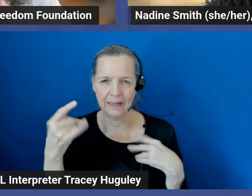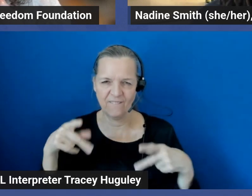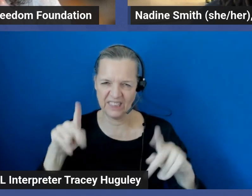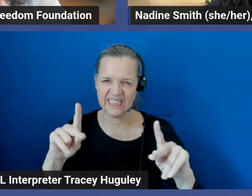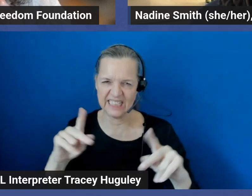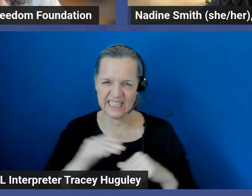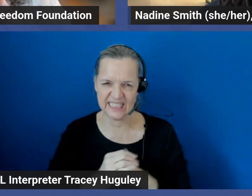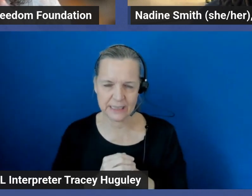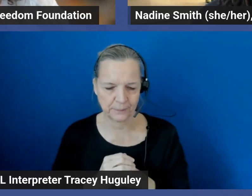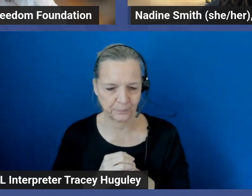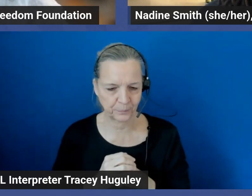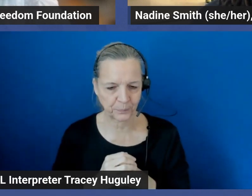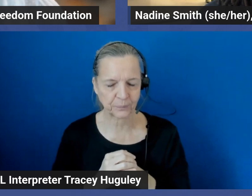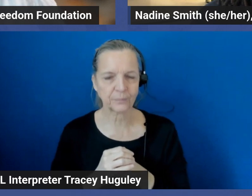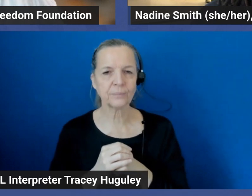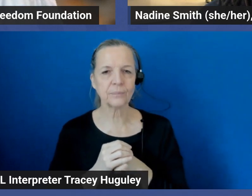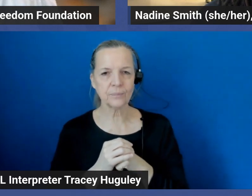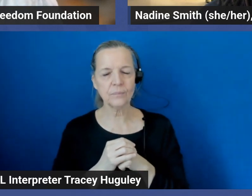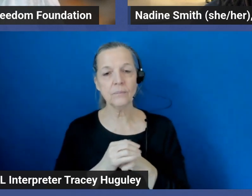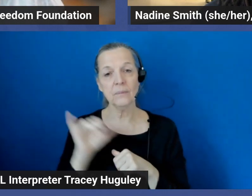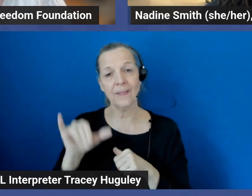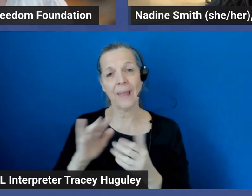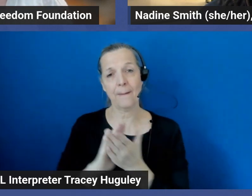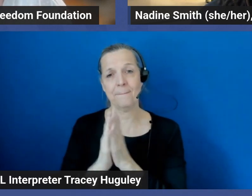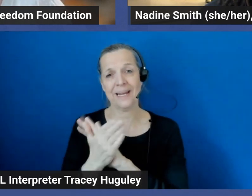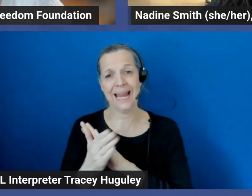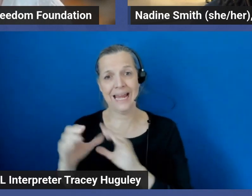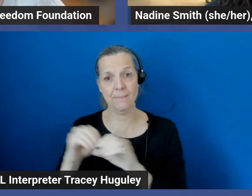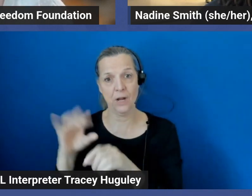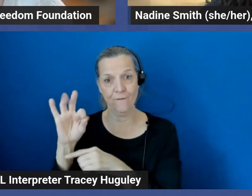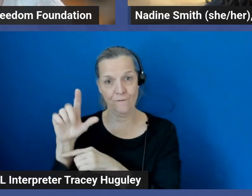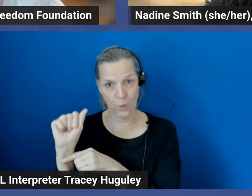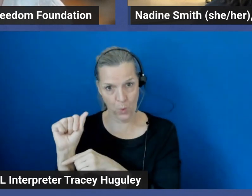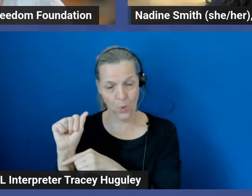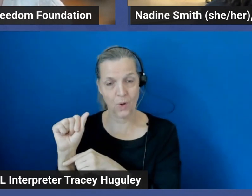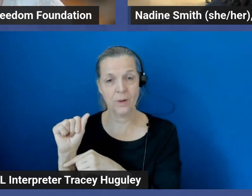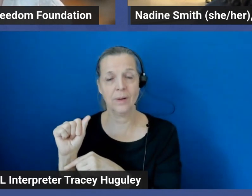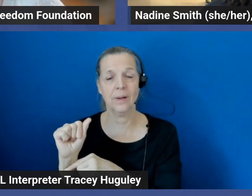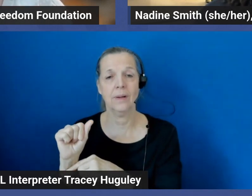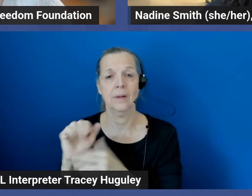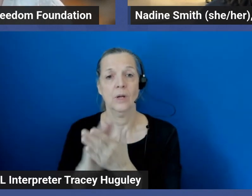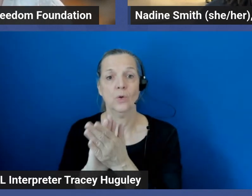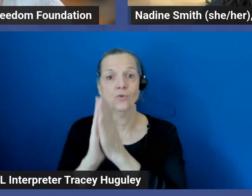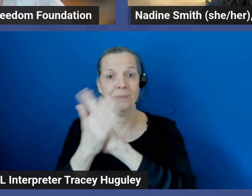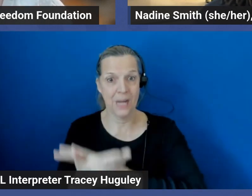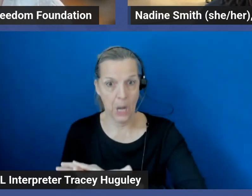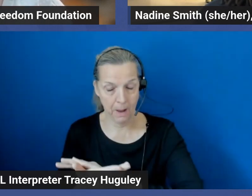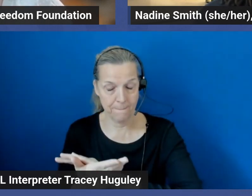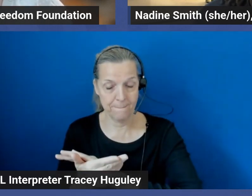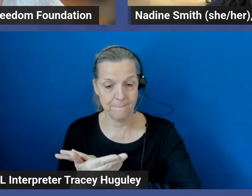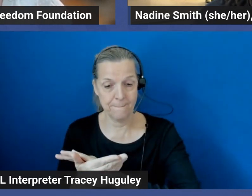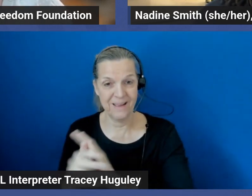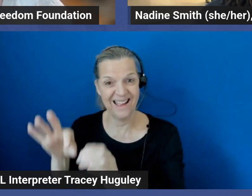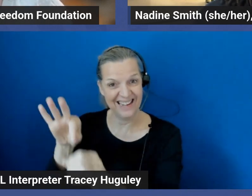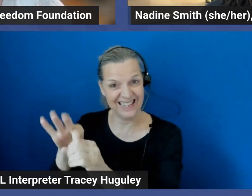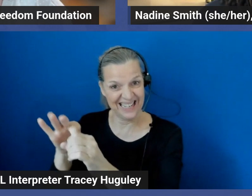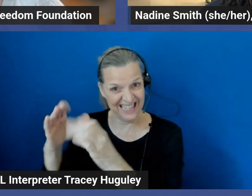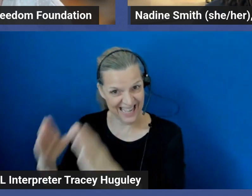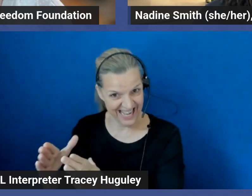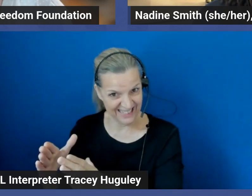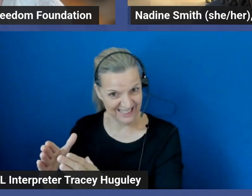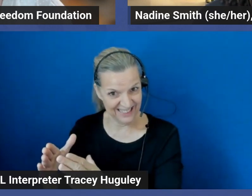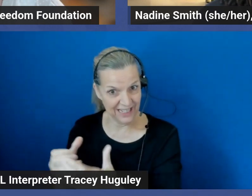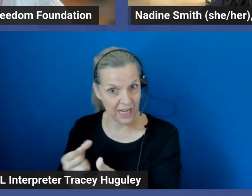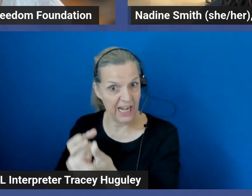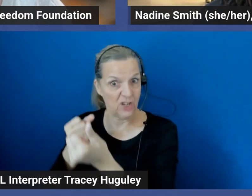said, it became in Florida, to be a candidate endorsed by Moms for Liberty became a